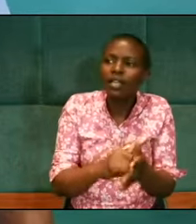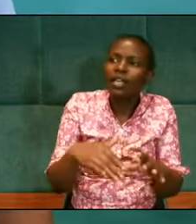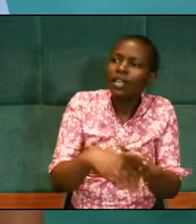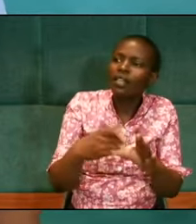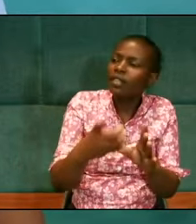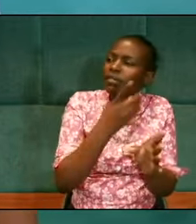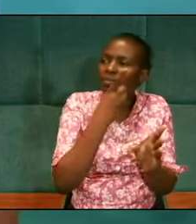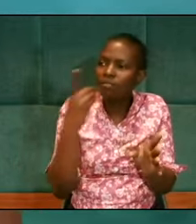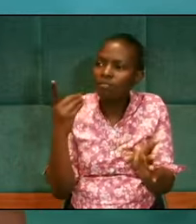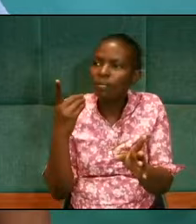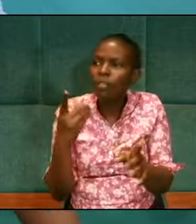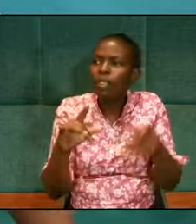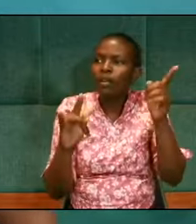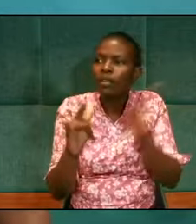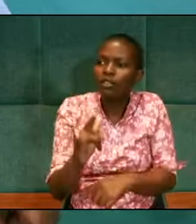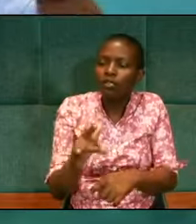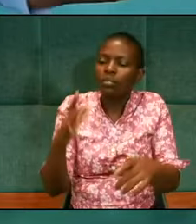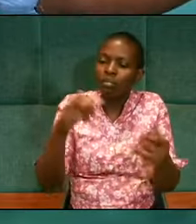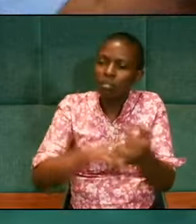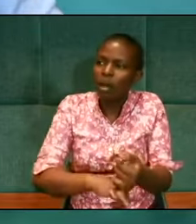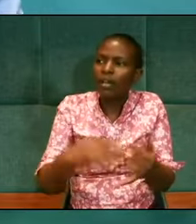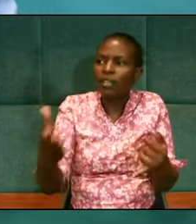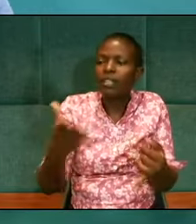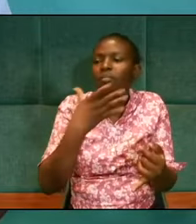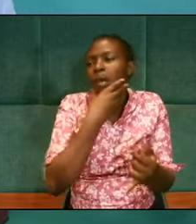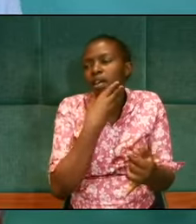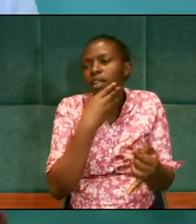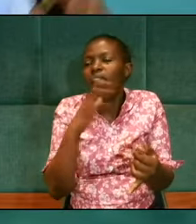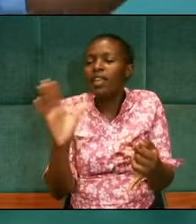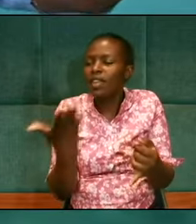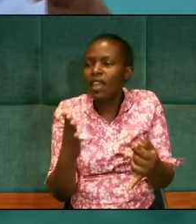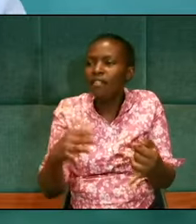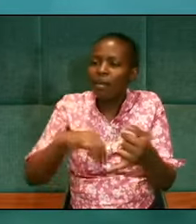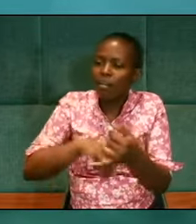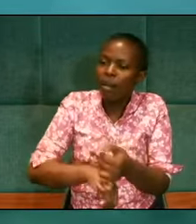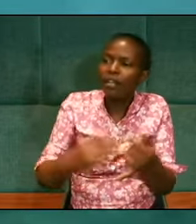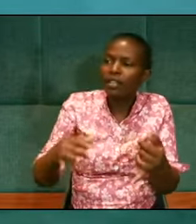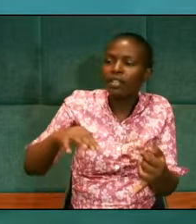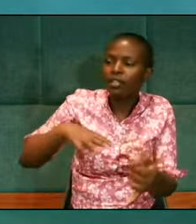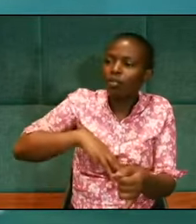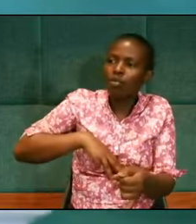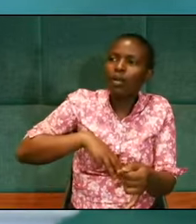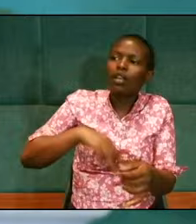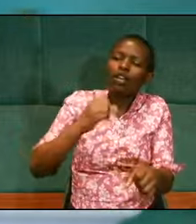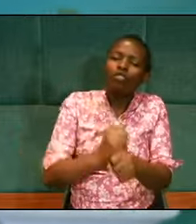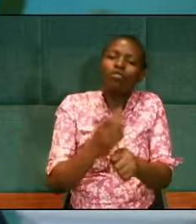matter how good he is, don't marry him. Don't marry her. You do it to your